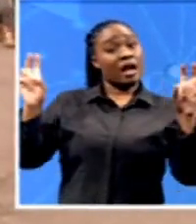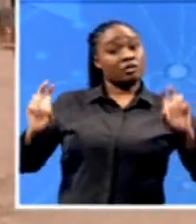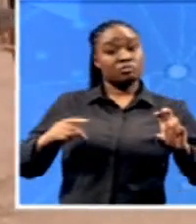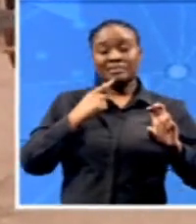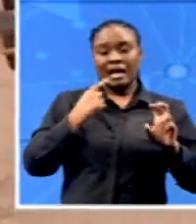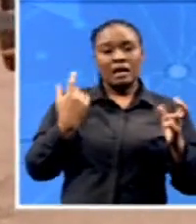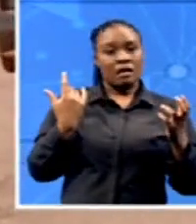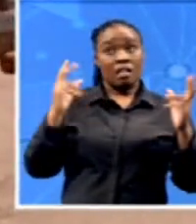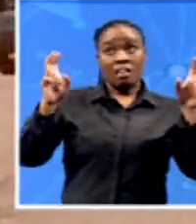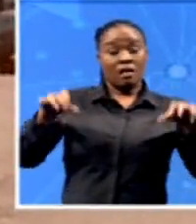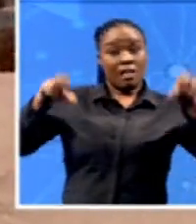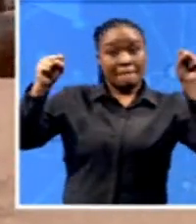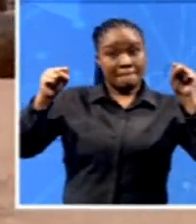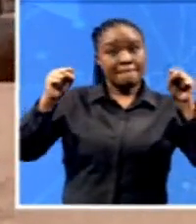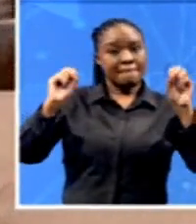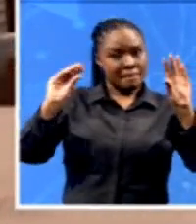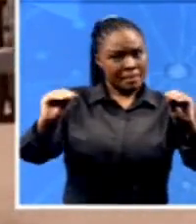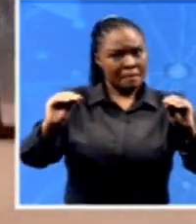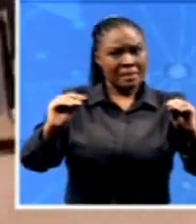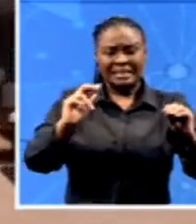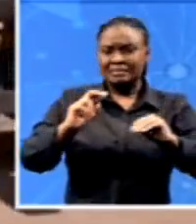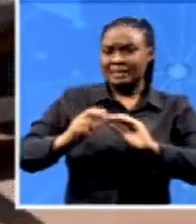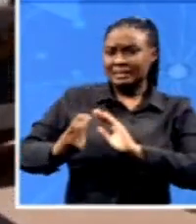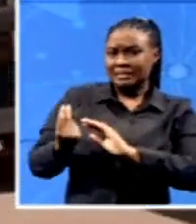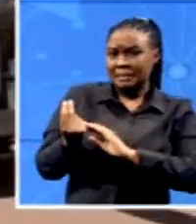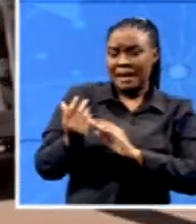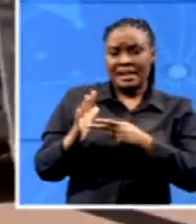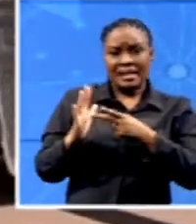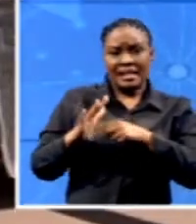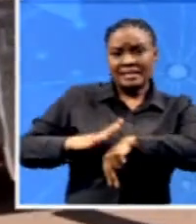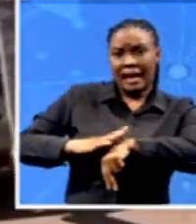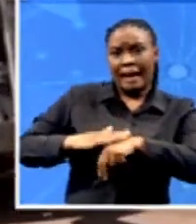limited resources. Nothando Makutulela, SABC News, Johannesburg.